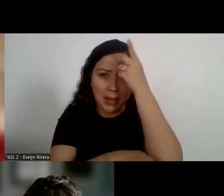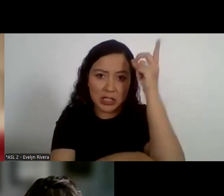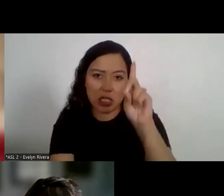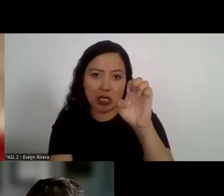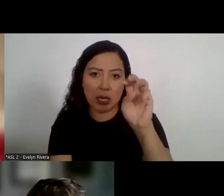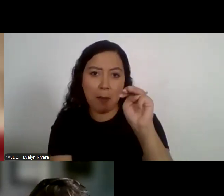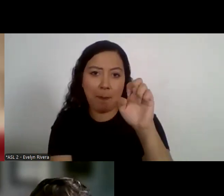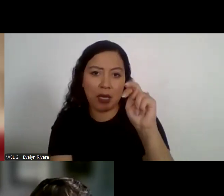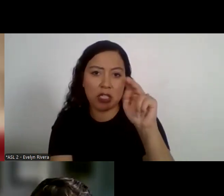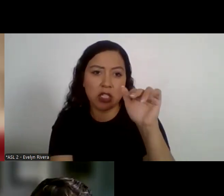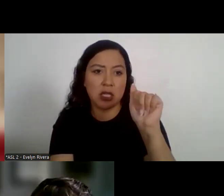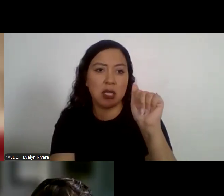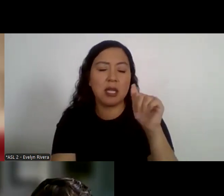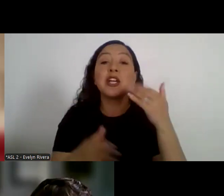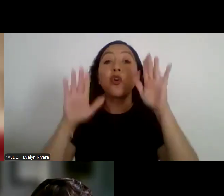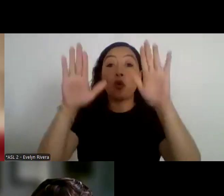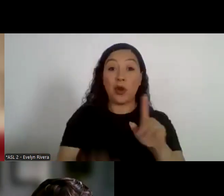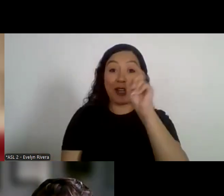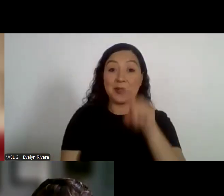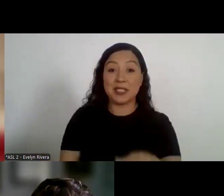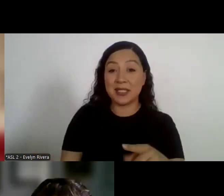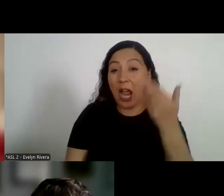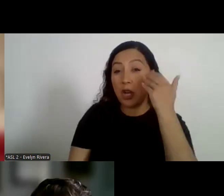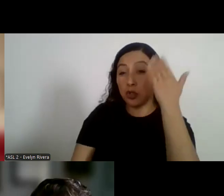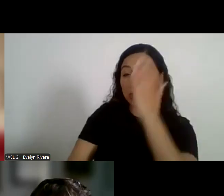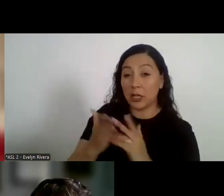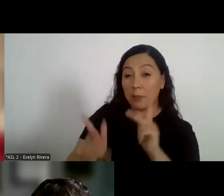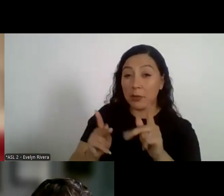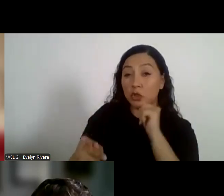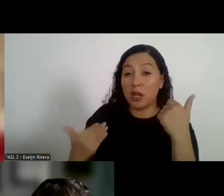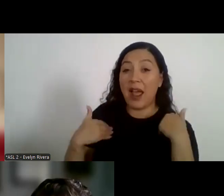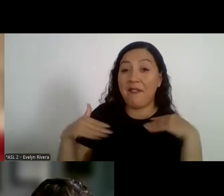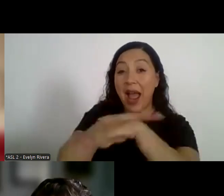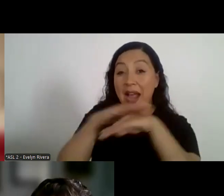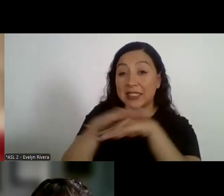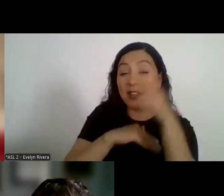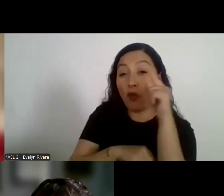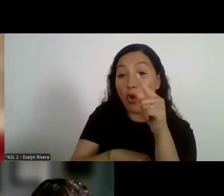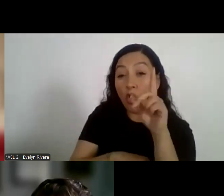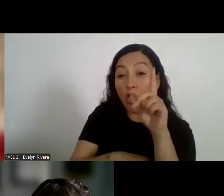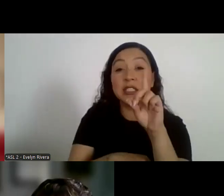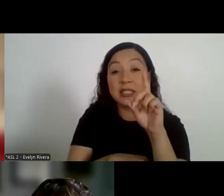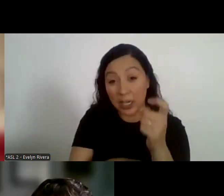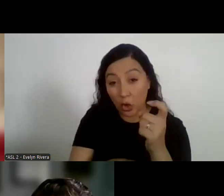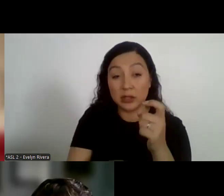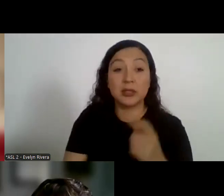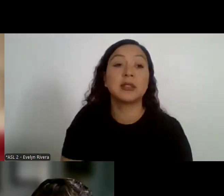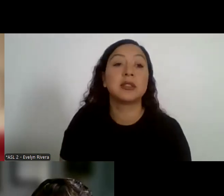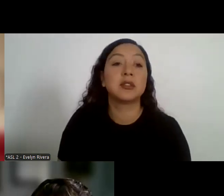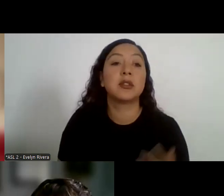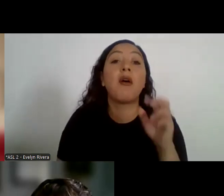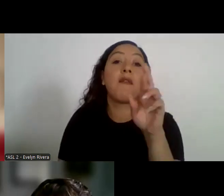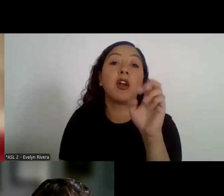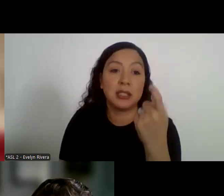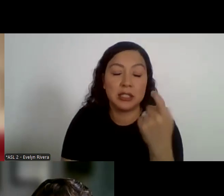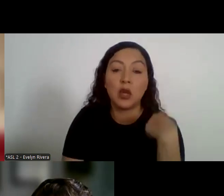know people don't have access to diagnosis and the need, healthcare at times, we decided to make the definition more